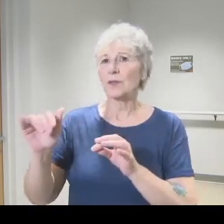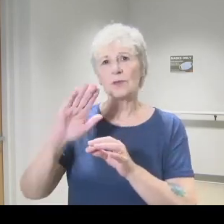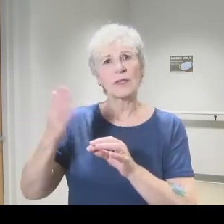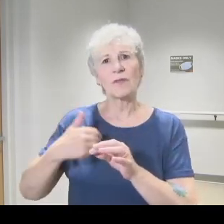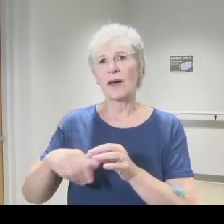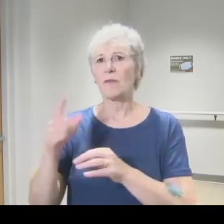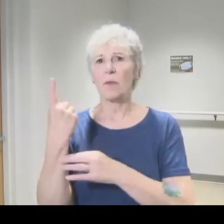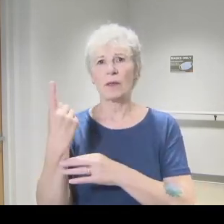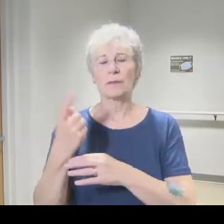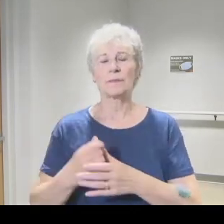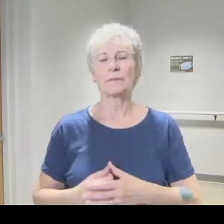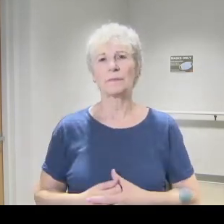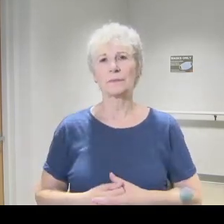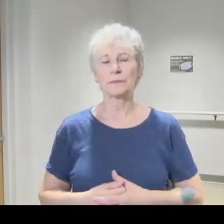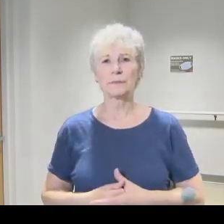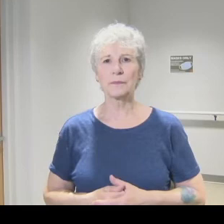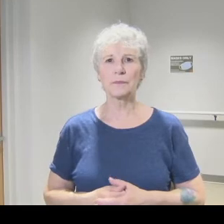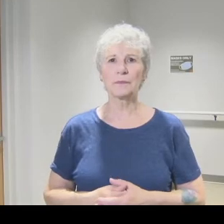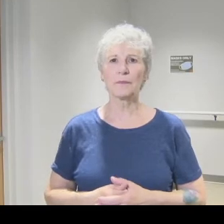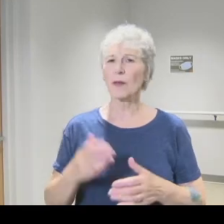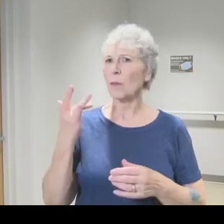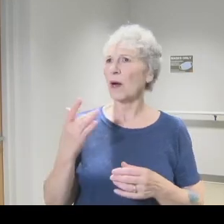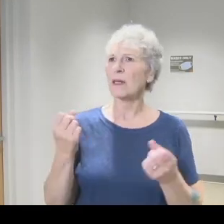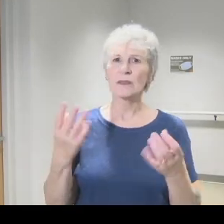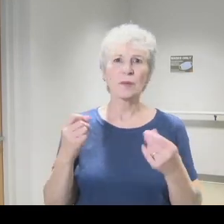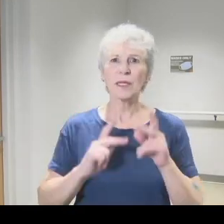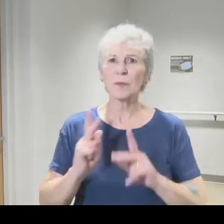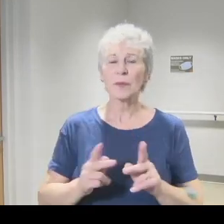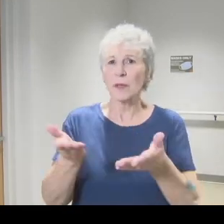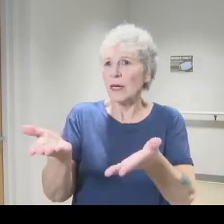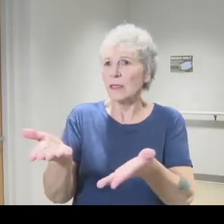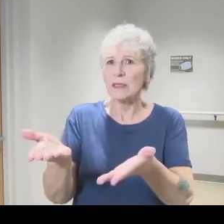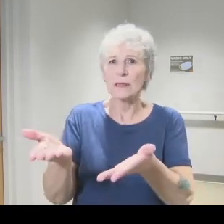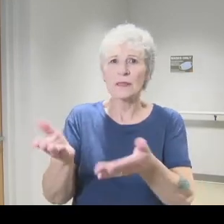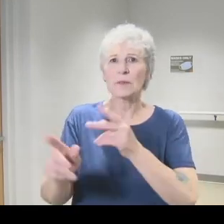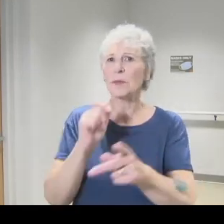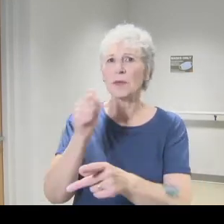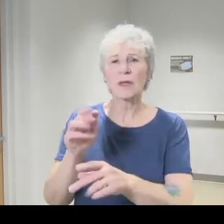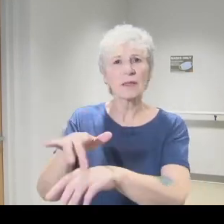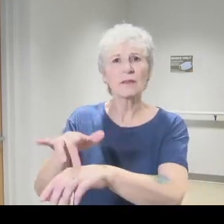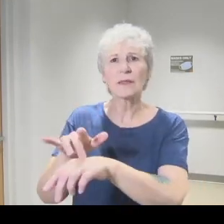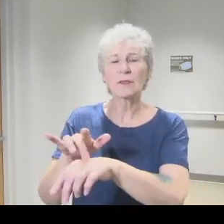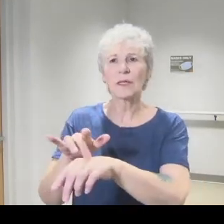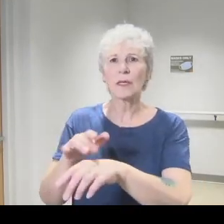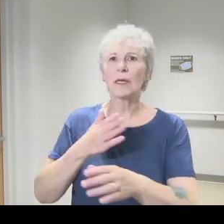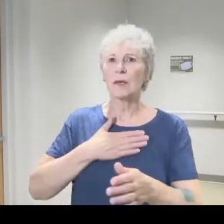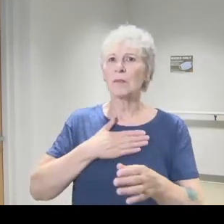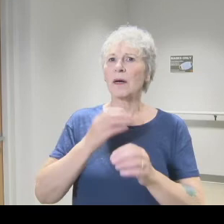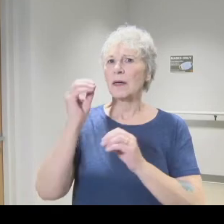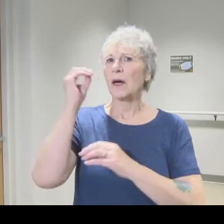Question might arise then, why are there so many people like these that no one's reaching? Well, my opinion is